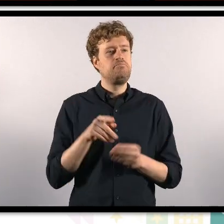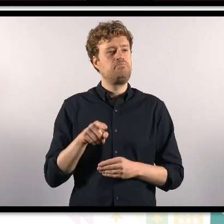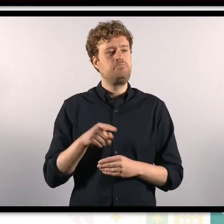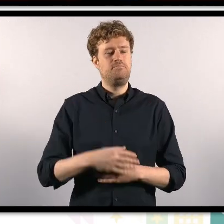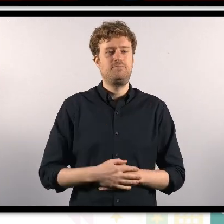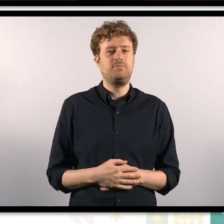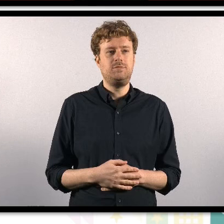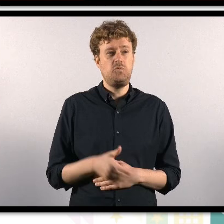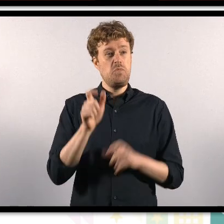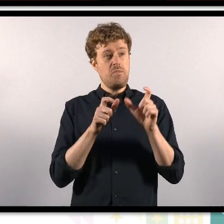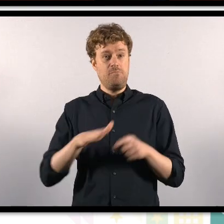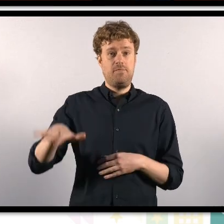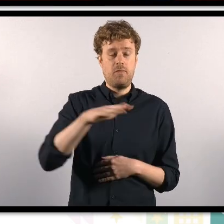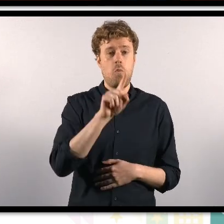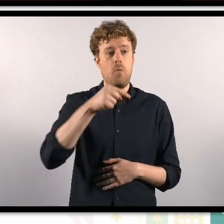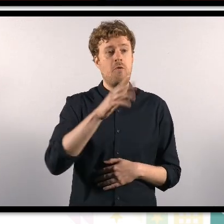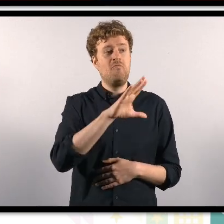yesterday.